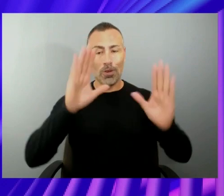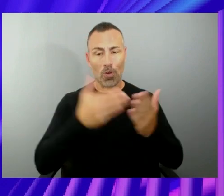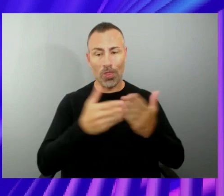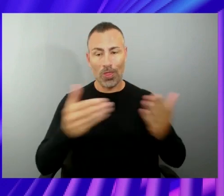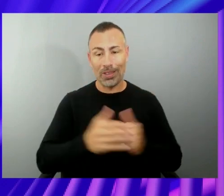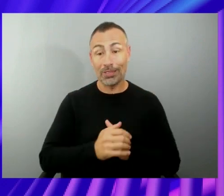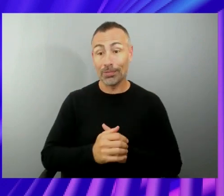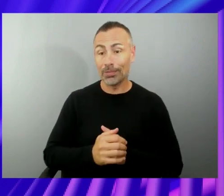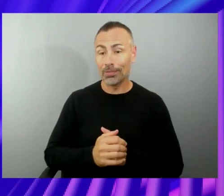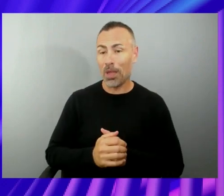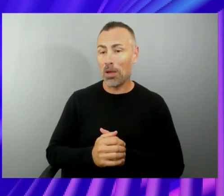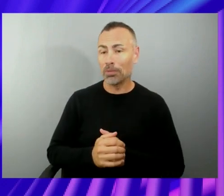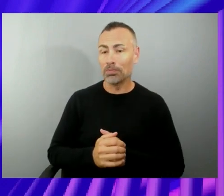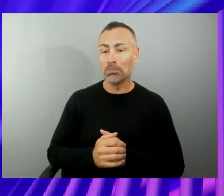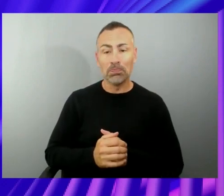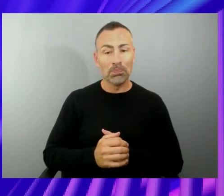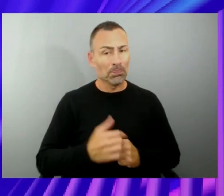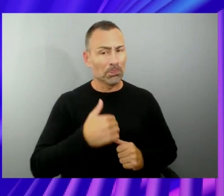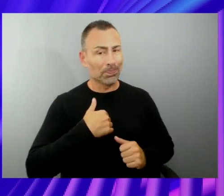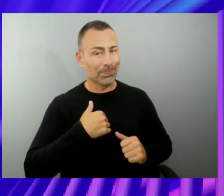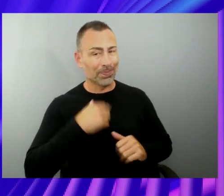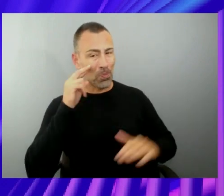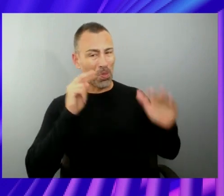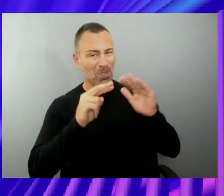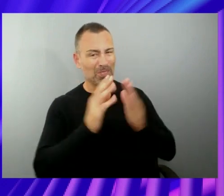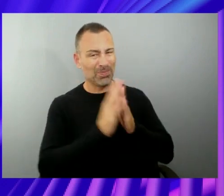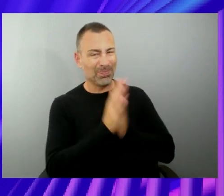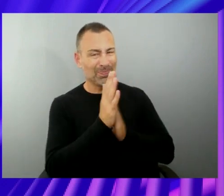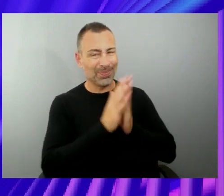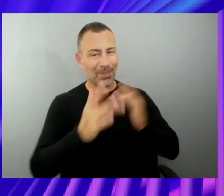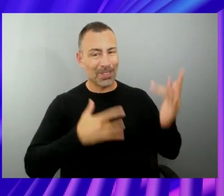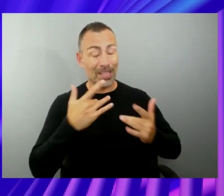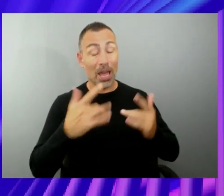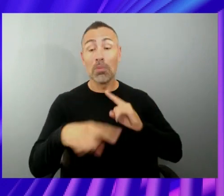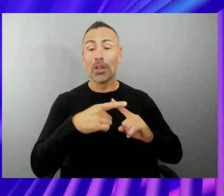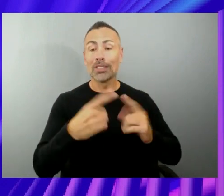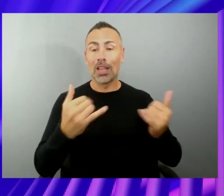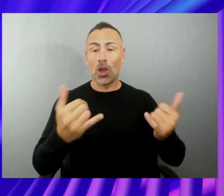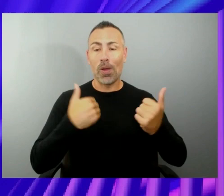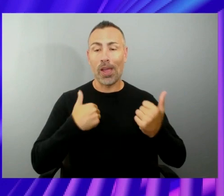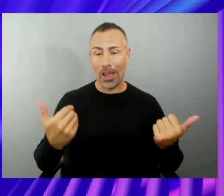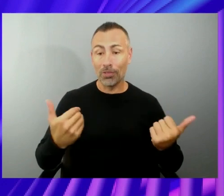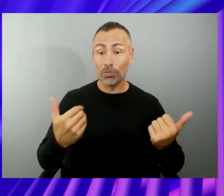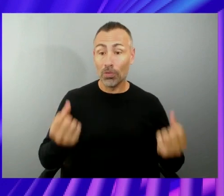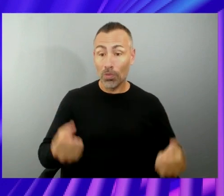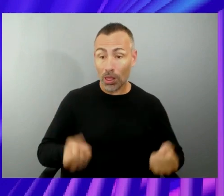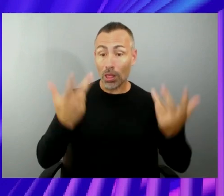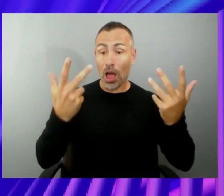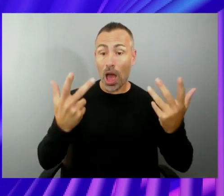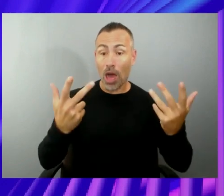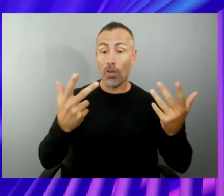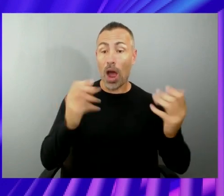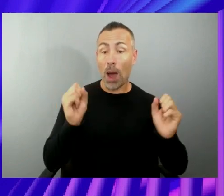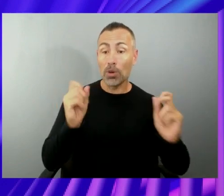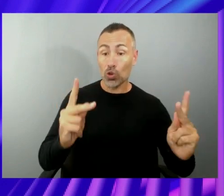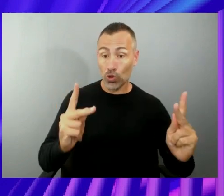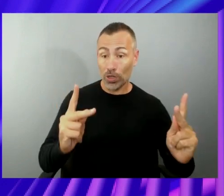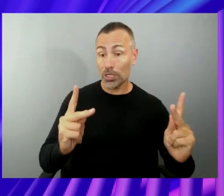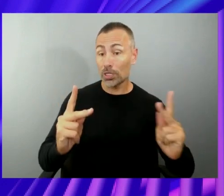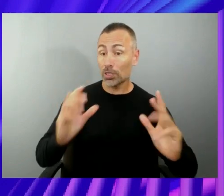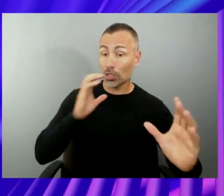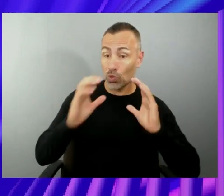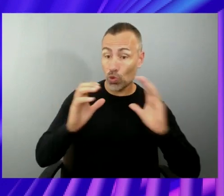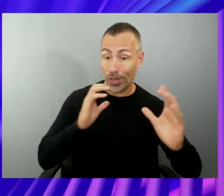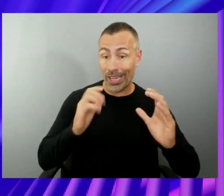And it's certainly opened up a lot of communication channels between, security and our customers,